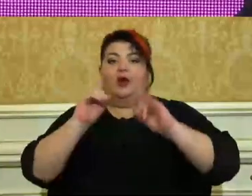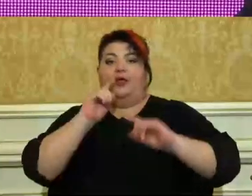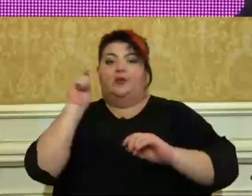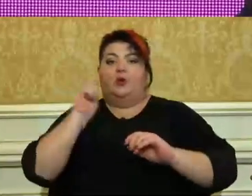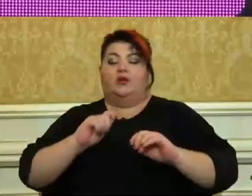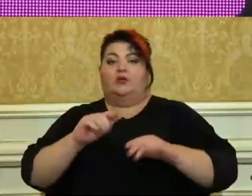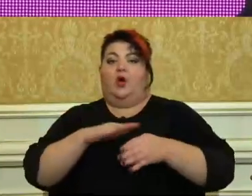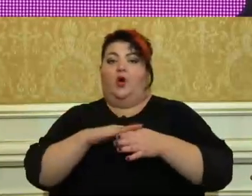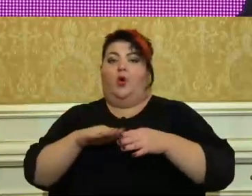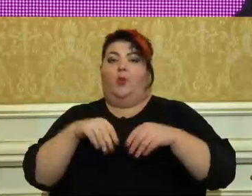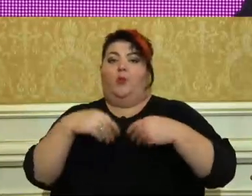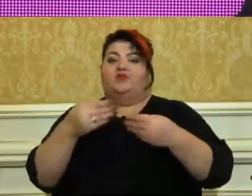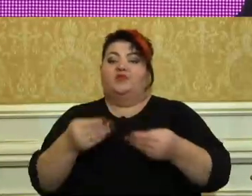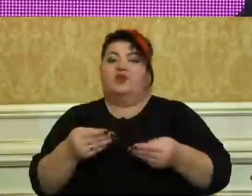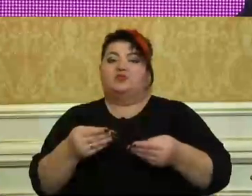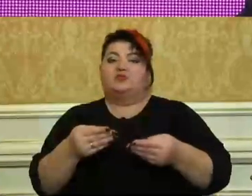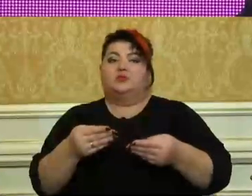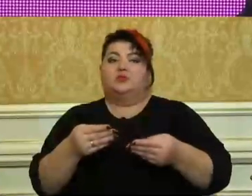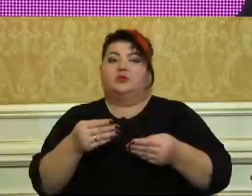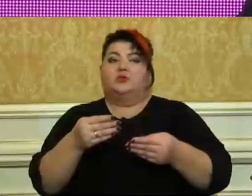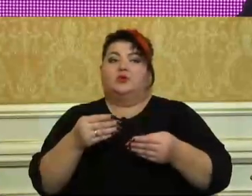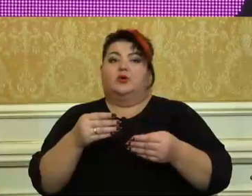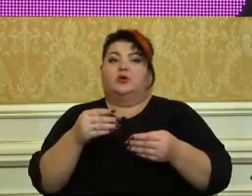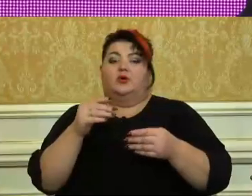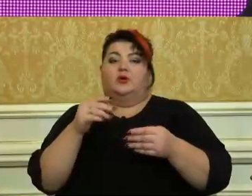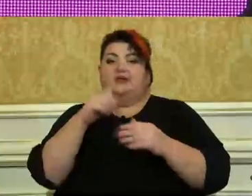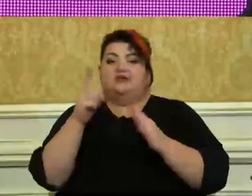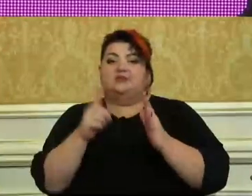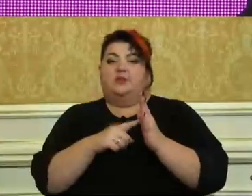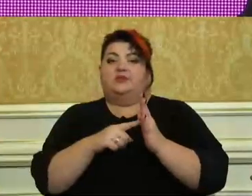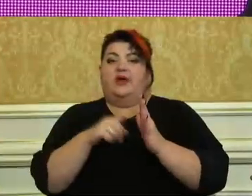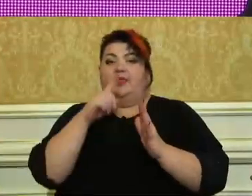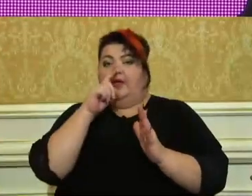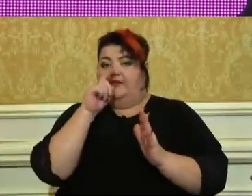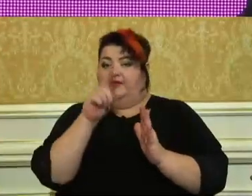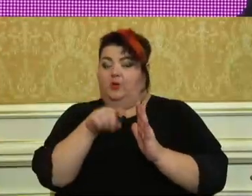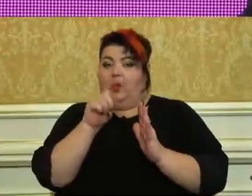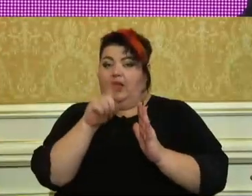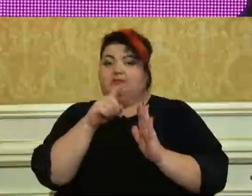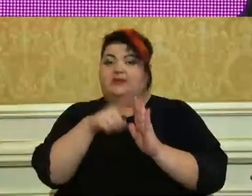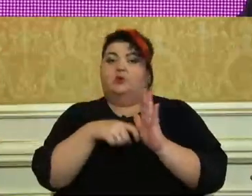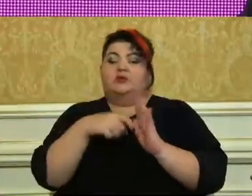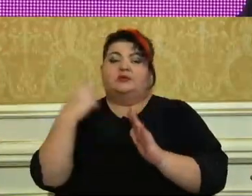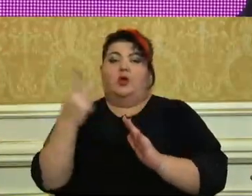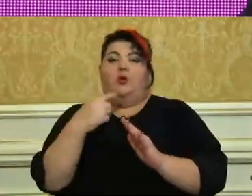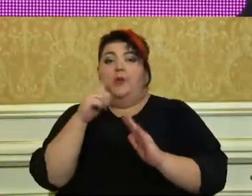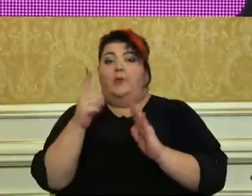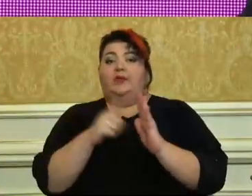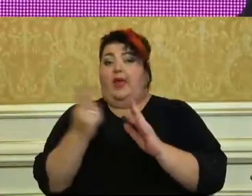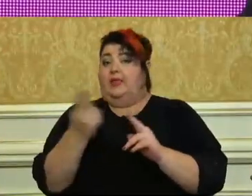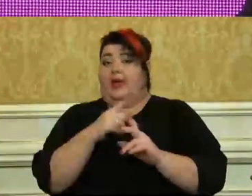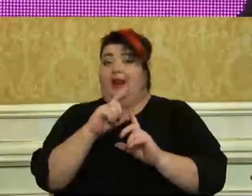President's Commissioner for Peaceful Situation Resolution in Donetsk and Luhansk region. And the question, I think, is a little bit rhetorical, but